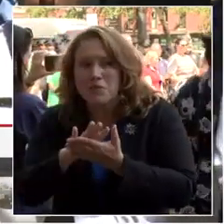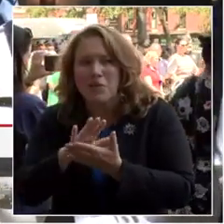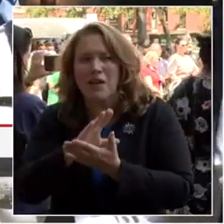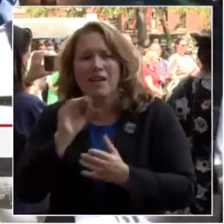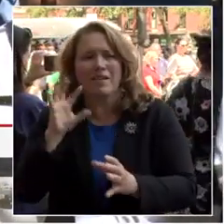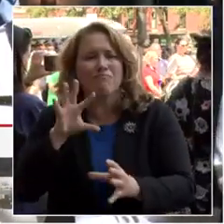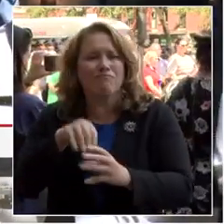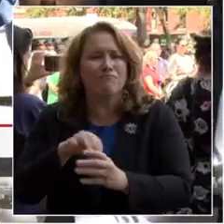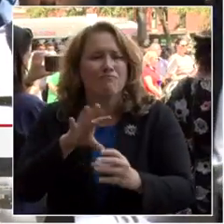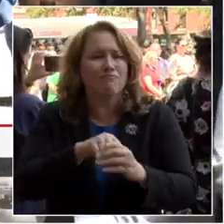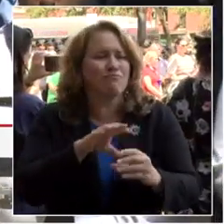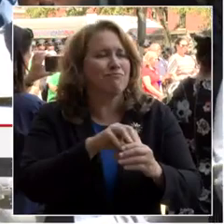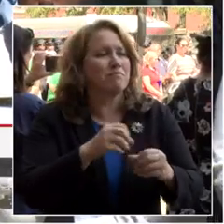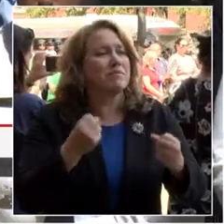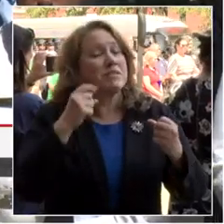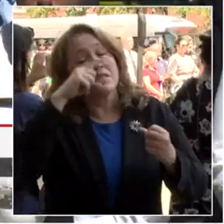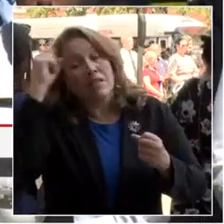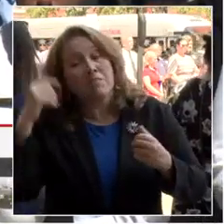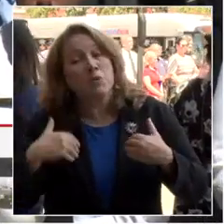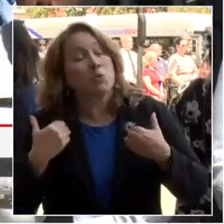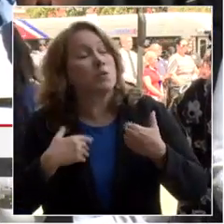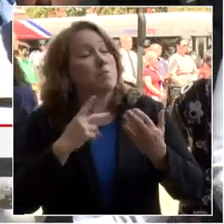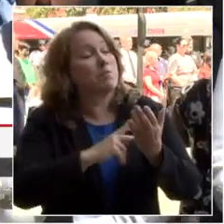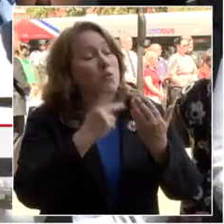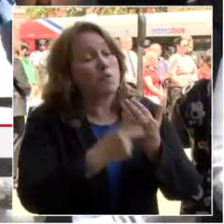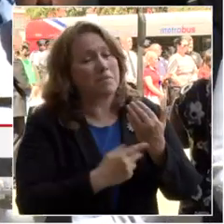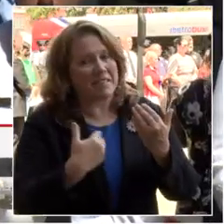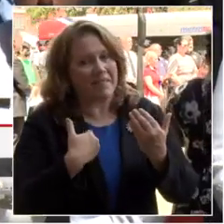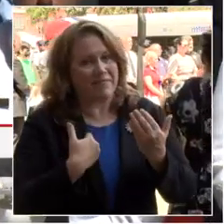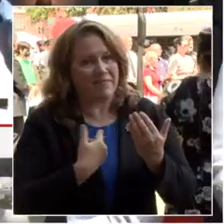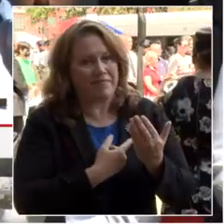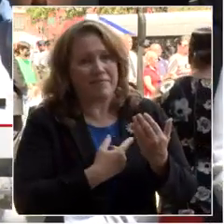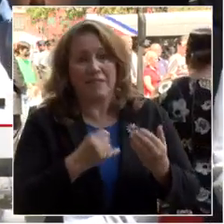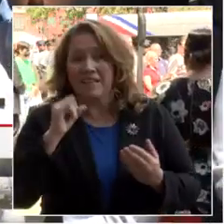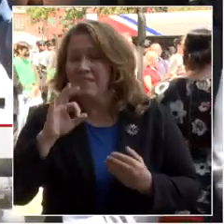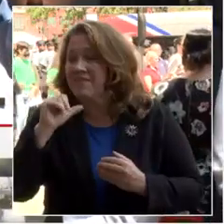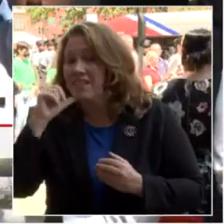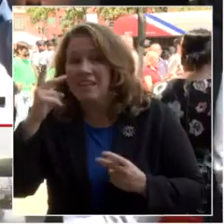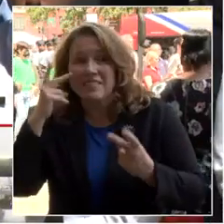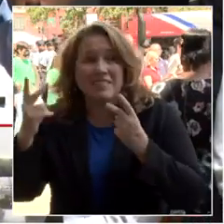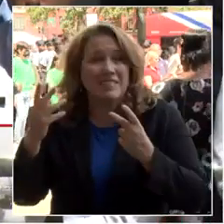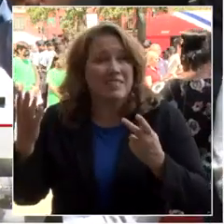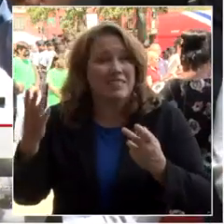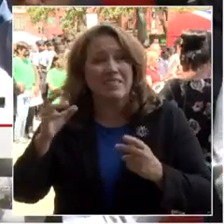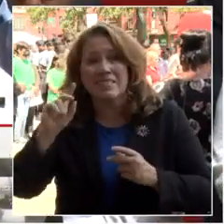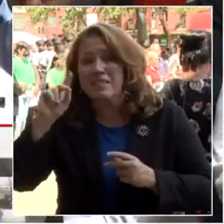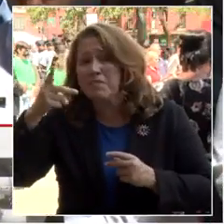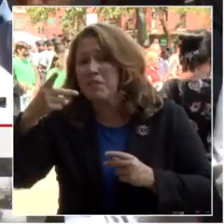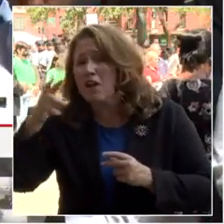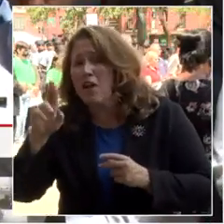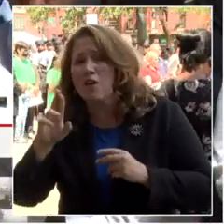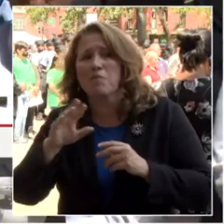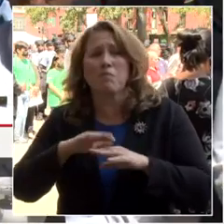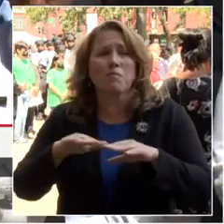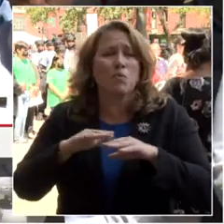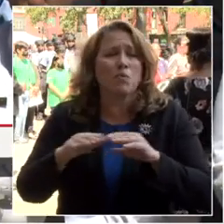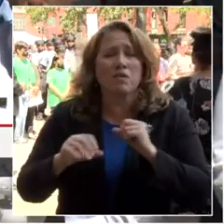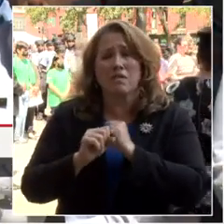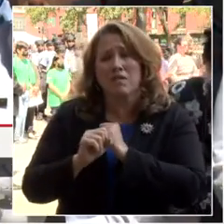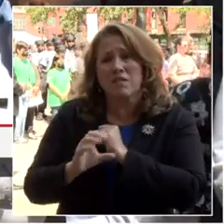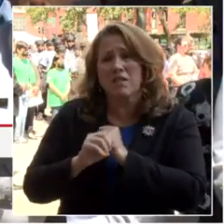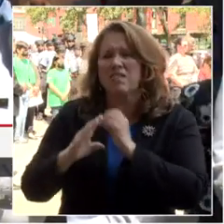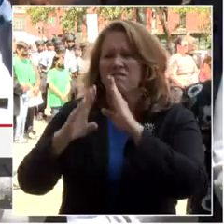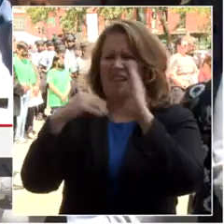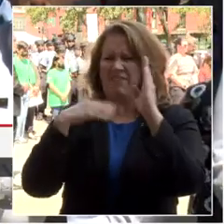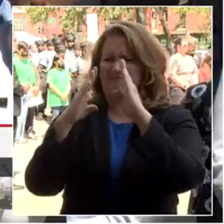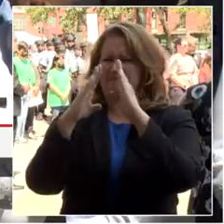youth program. If you haven't seen DPR's extended pool and rec hours that are